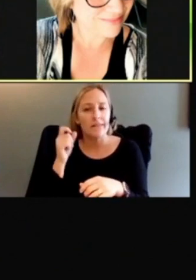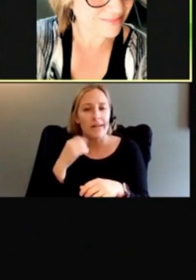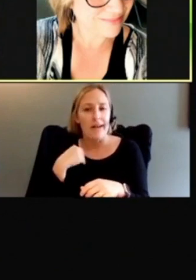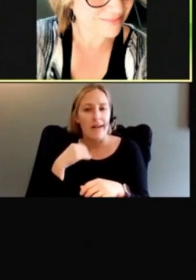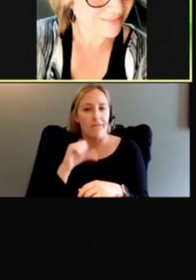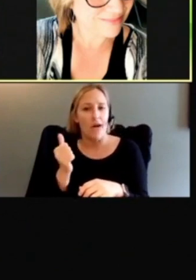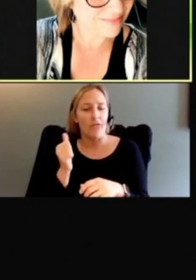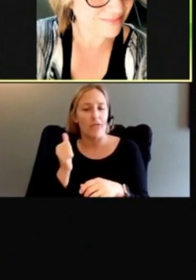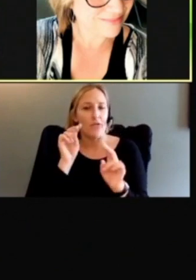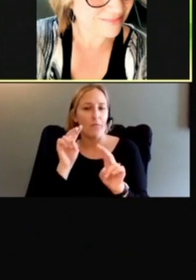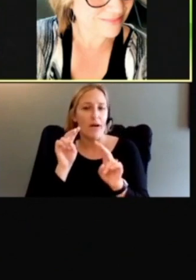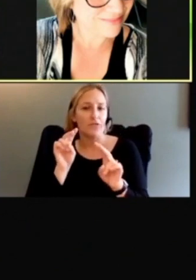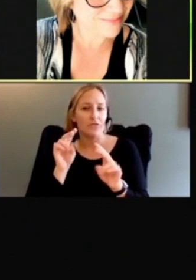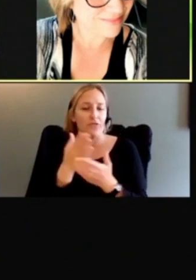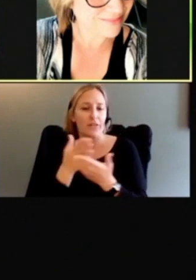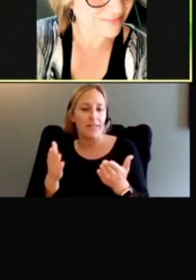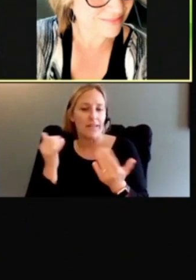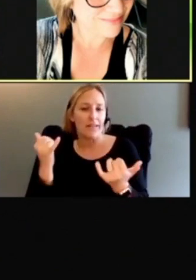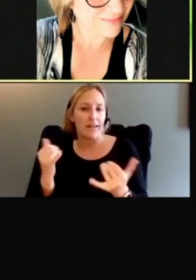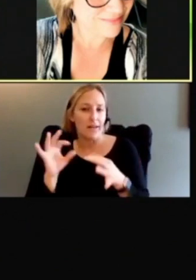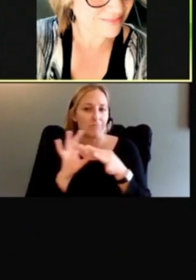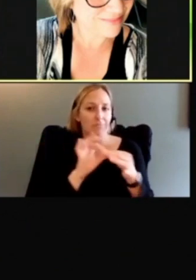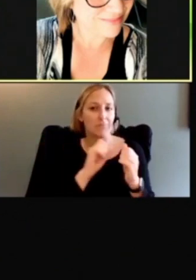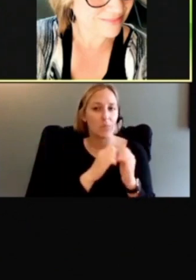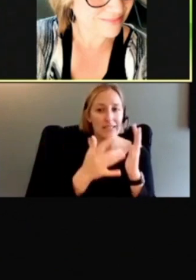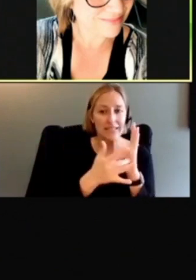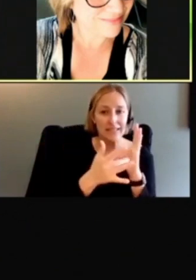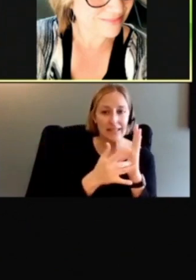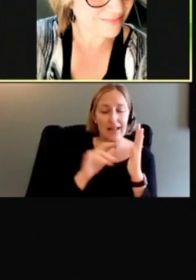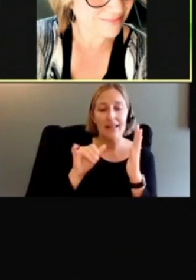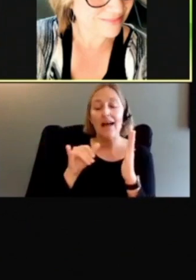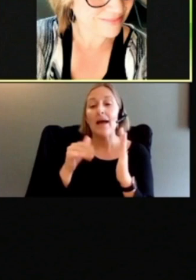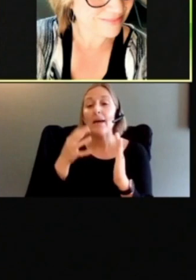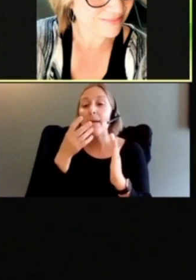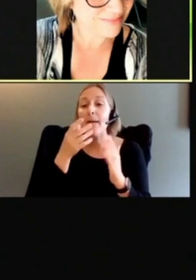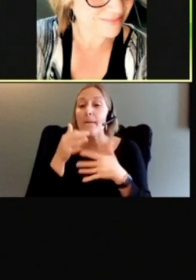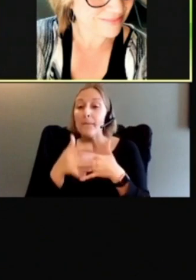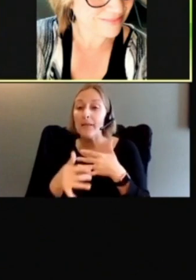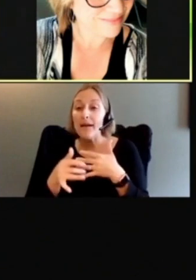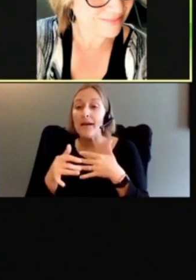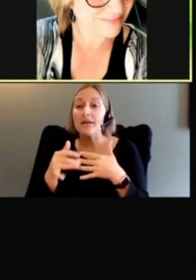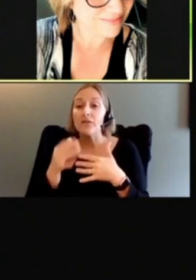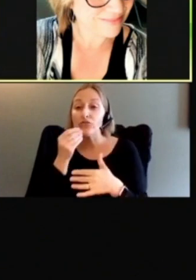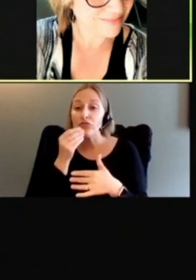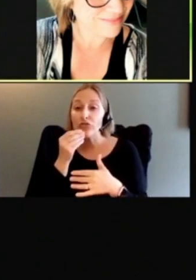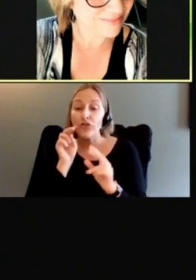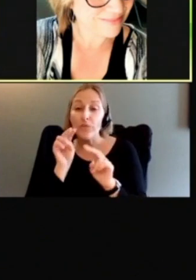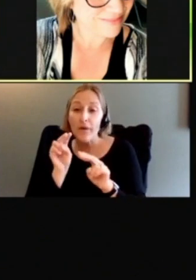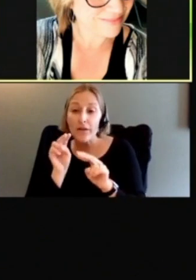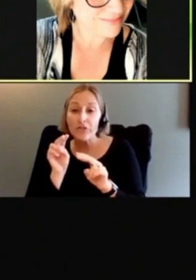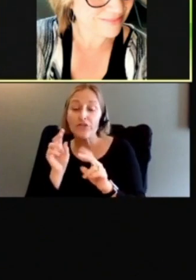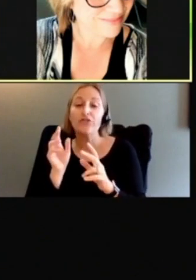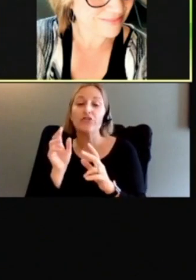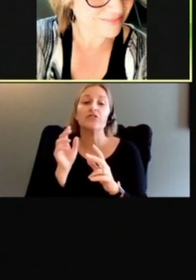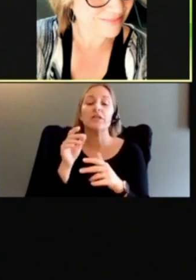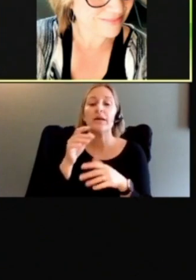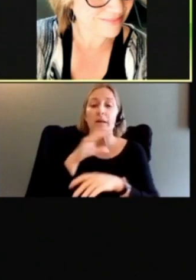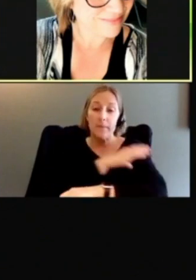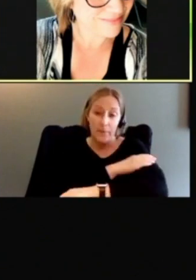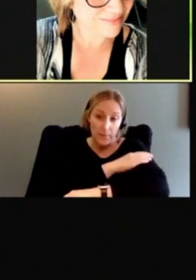now connected to technology, things like blood glucose monitors, blood pressure cuffs, and even